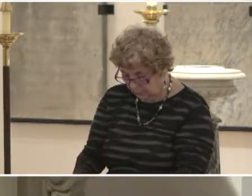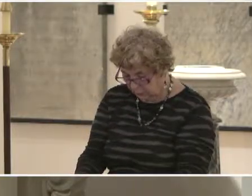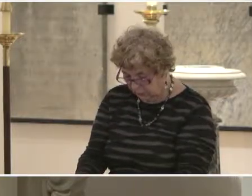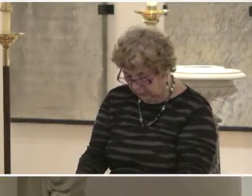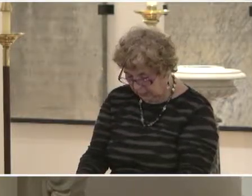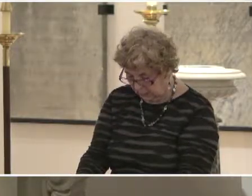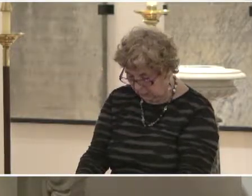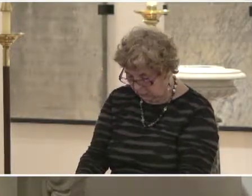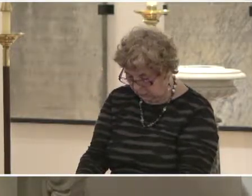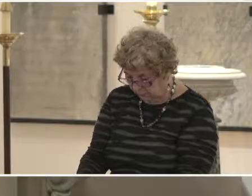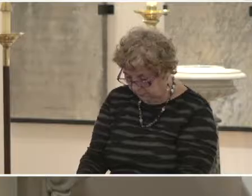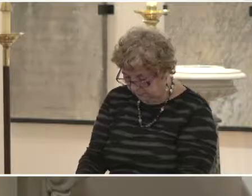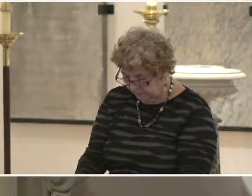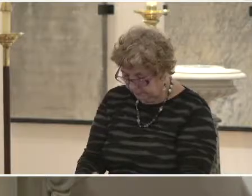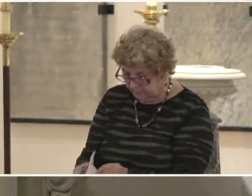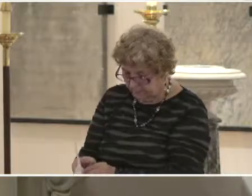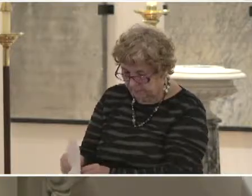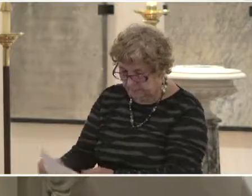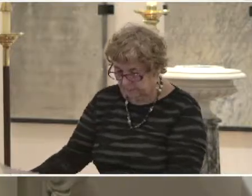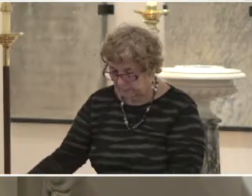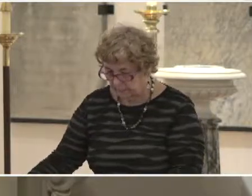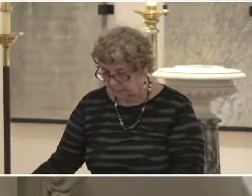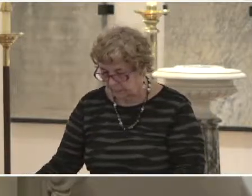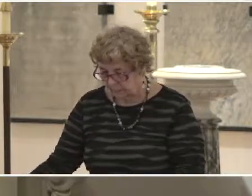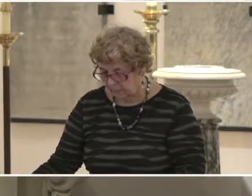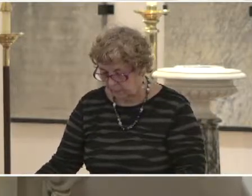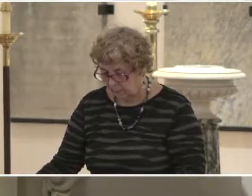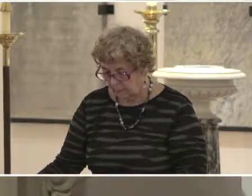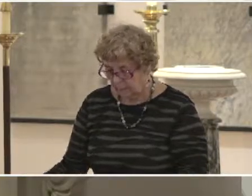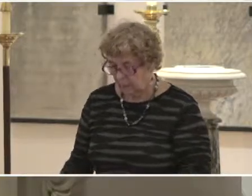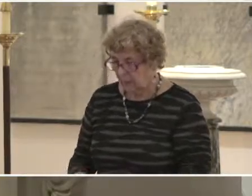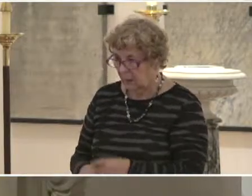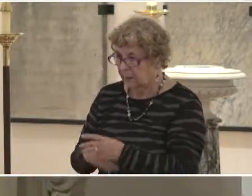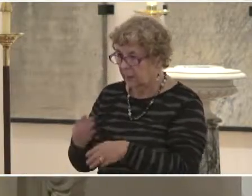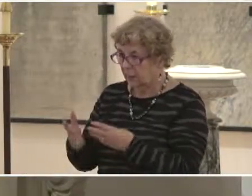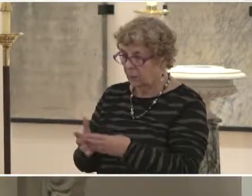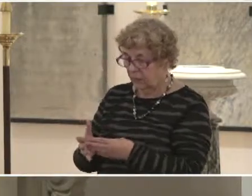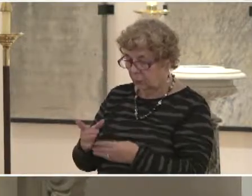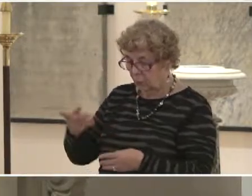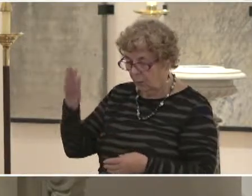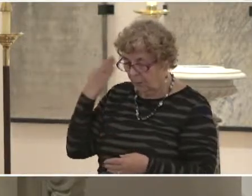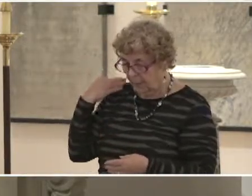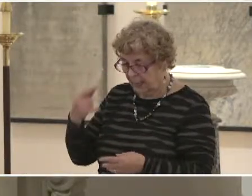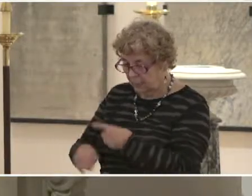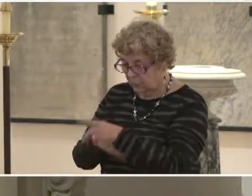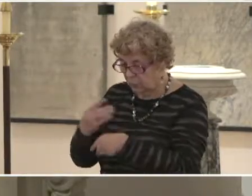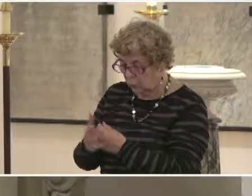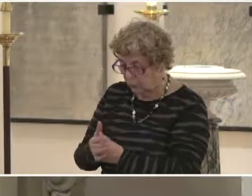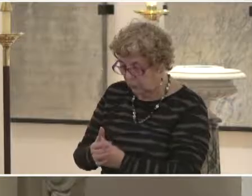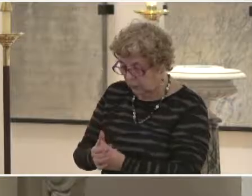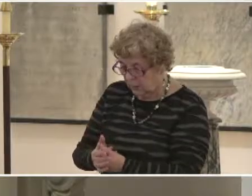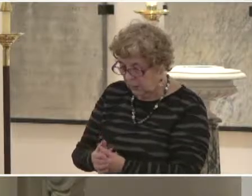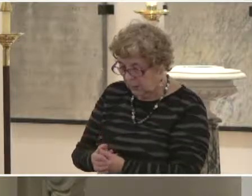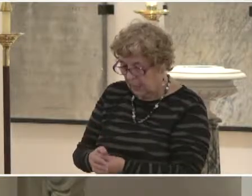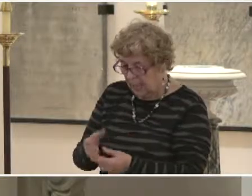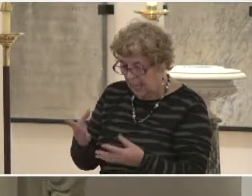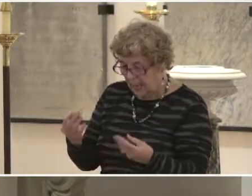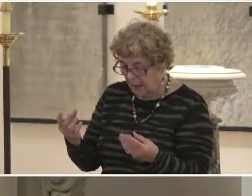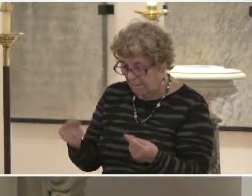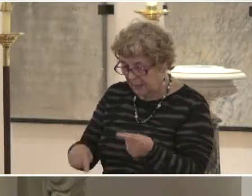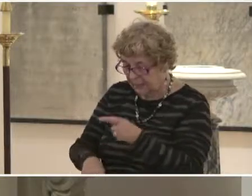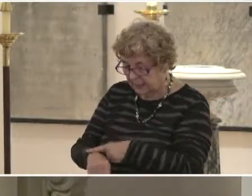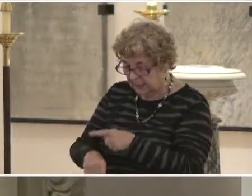immediately preceding today's gospel reading, Jesus instructed, if the same person sins against you seven